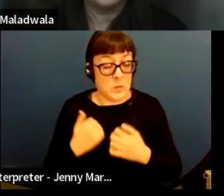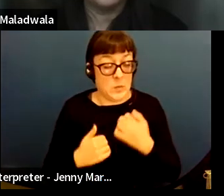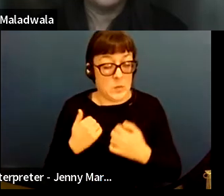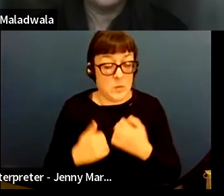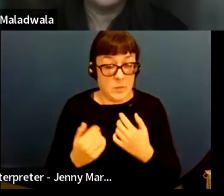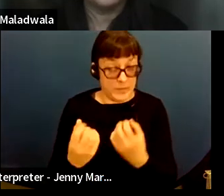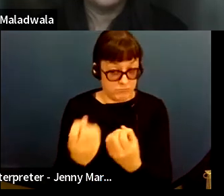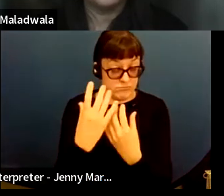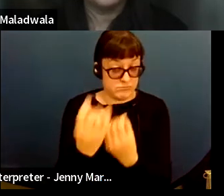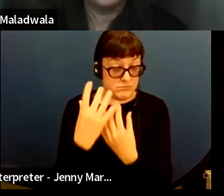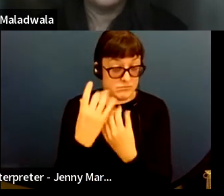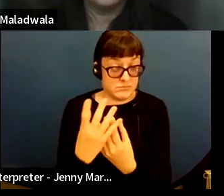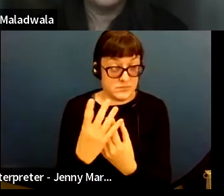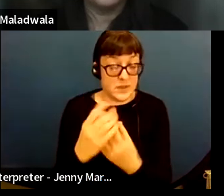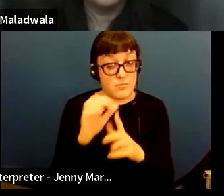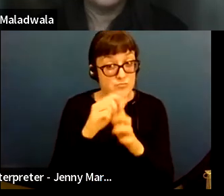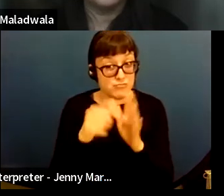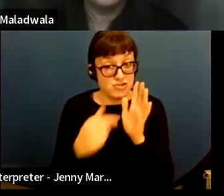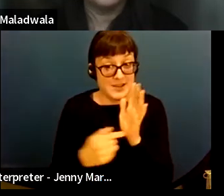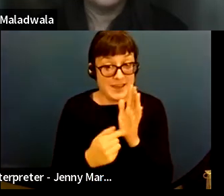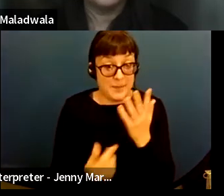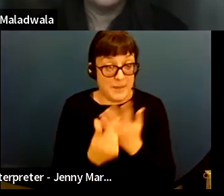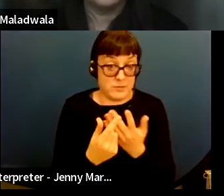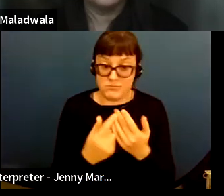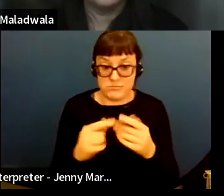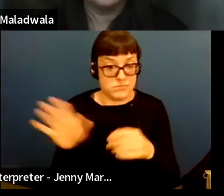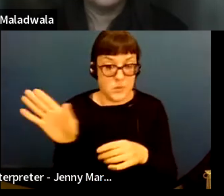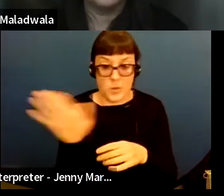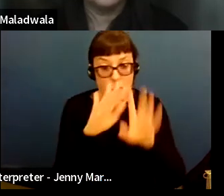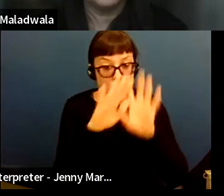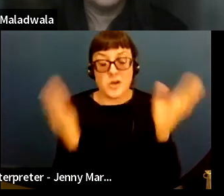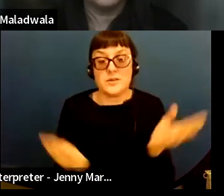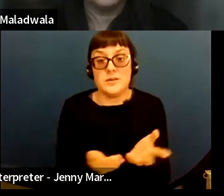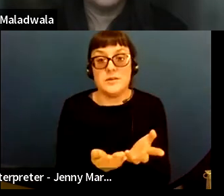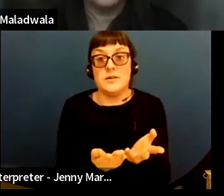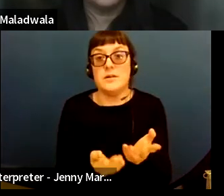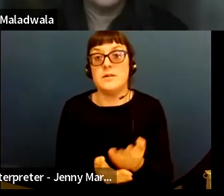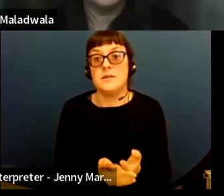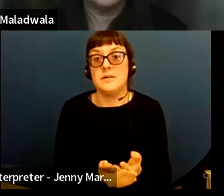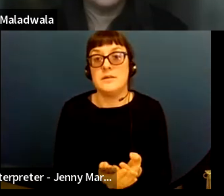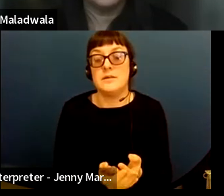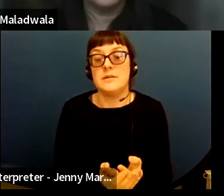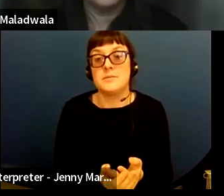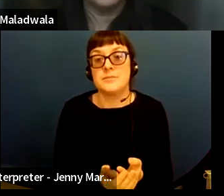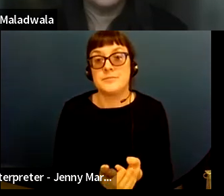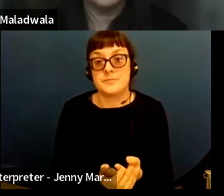about projects that are happening all around the world, and kind of clearly